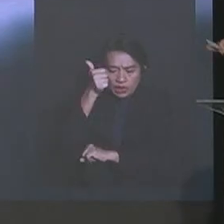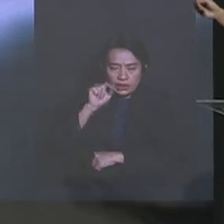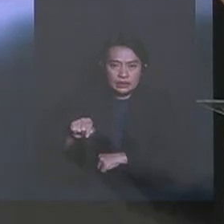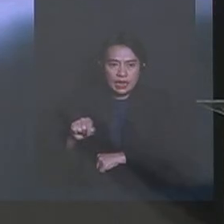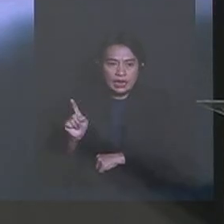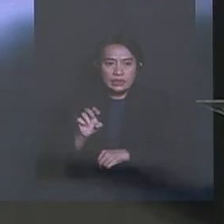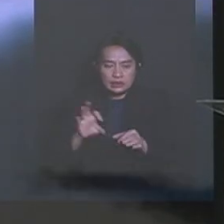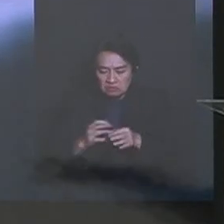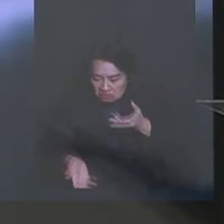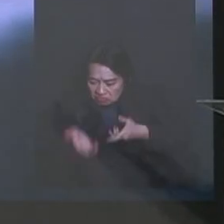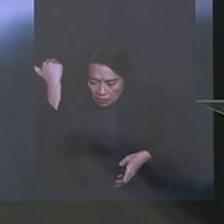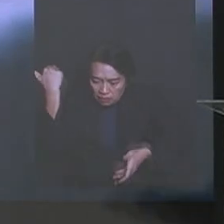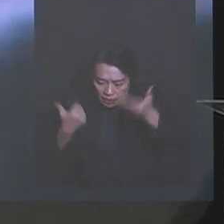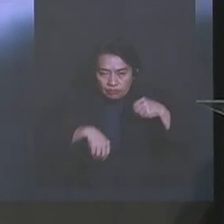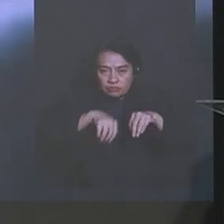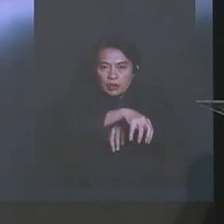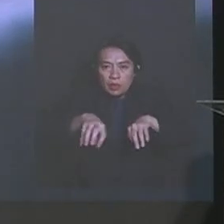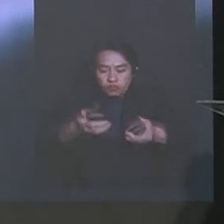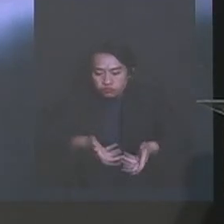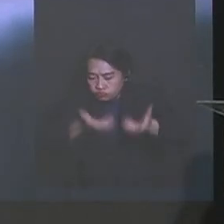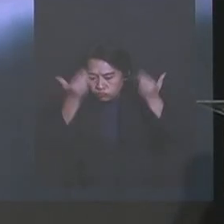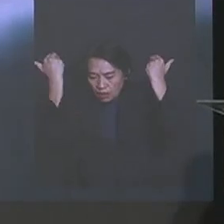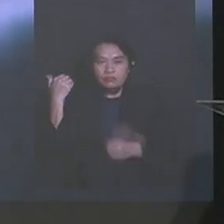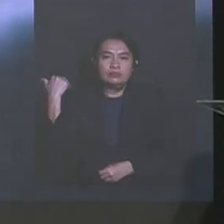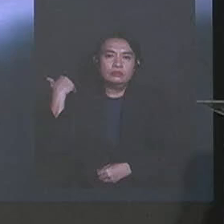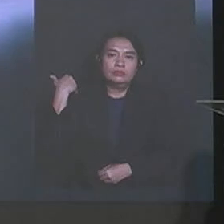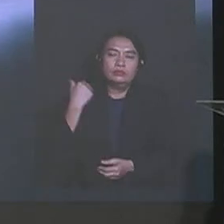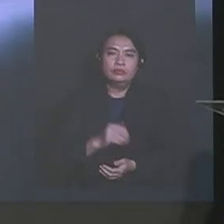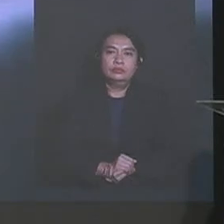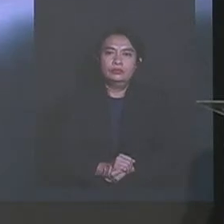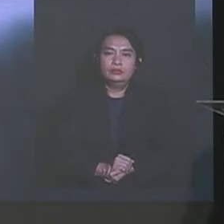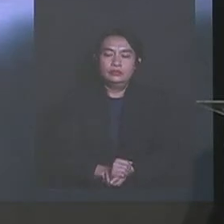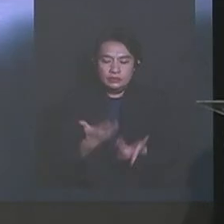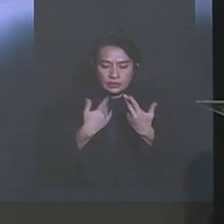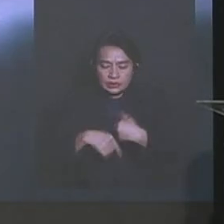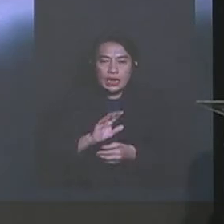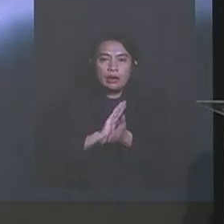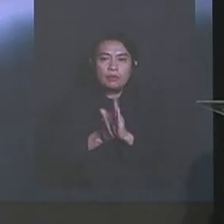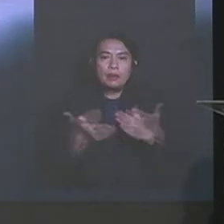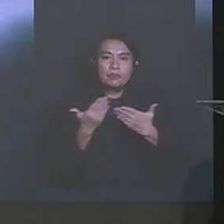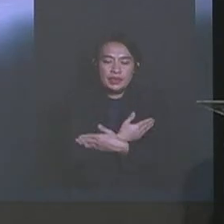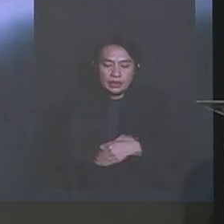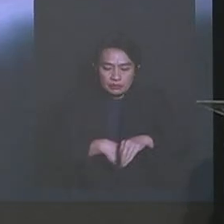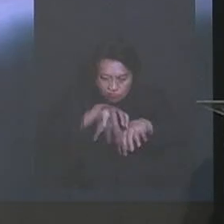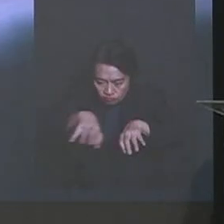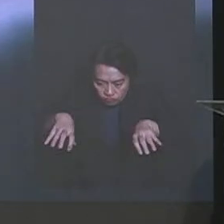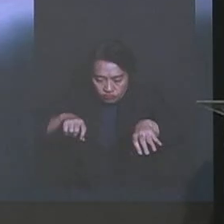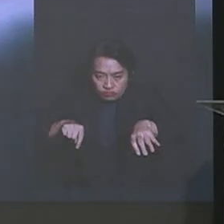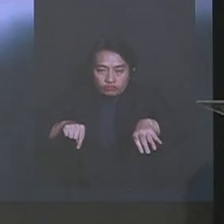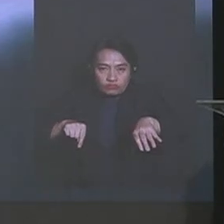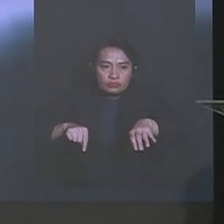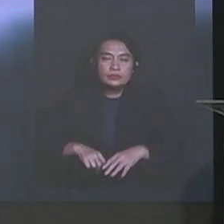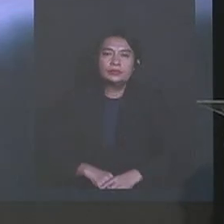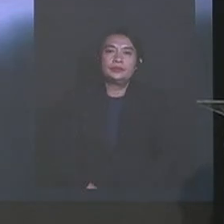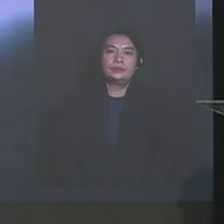place where he placed a lot of public housing as a way to kind of, in many ways, kill